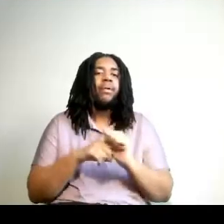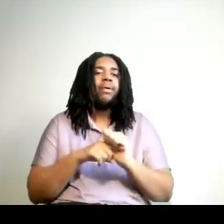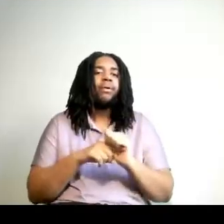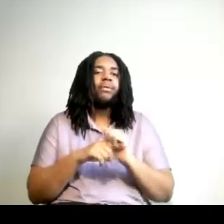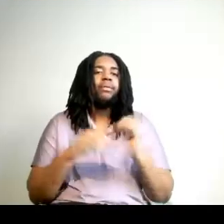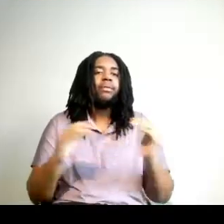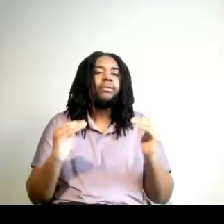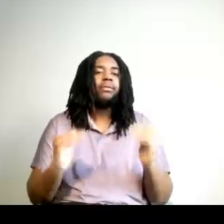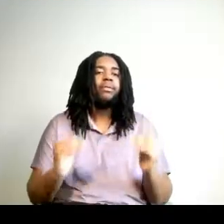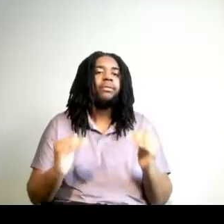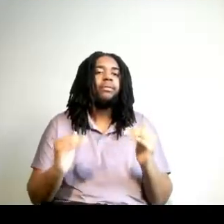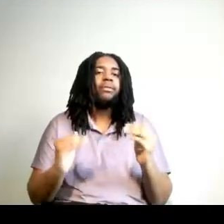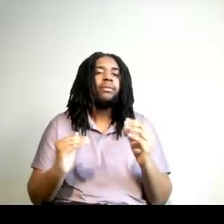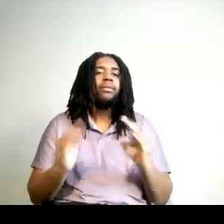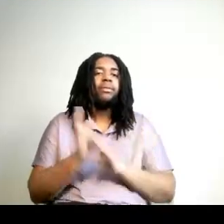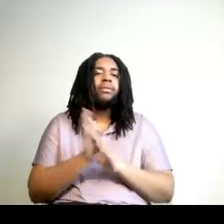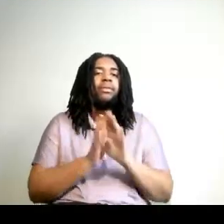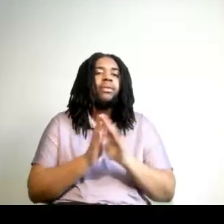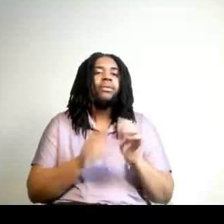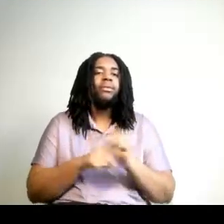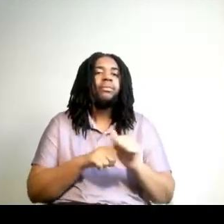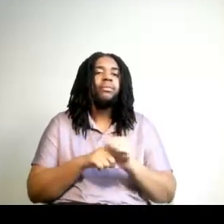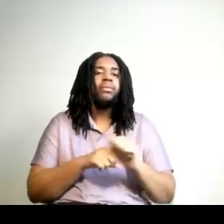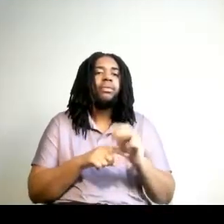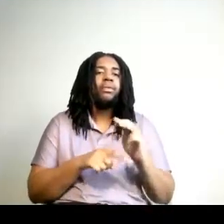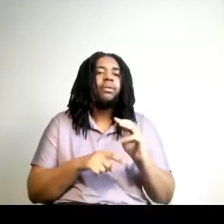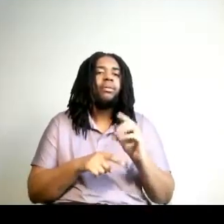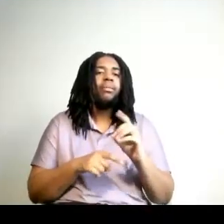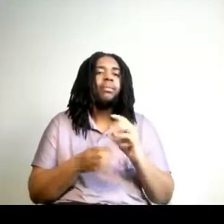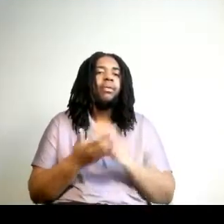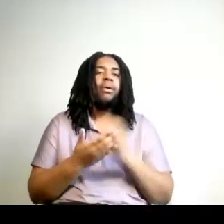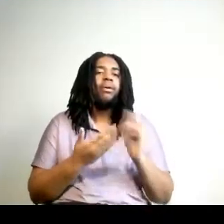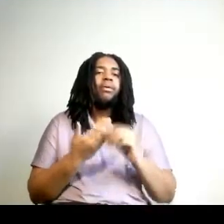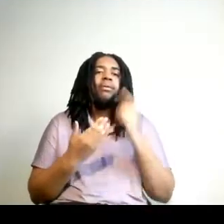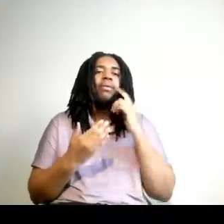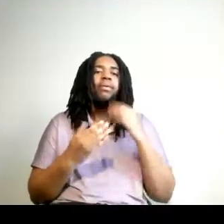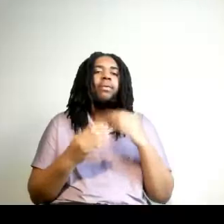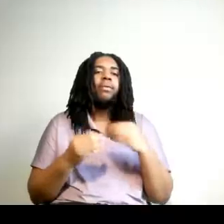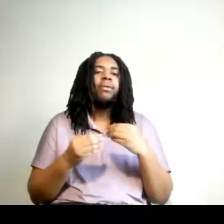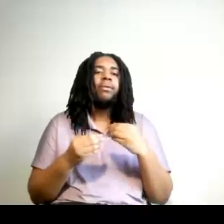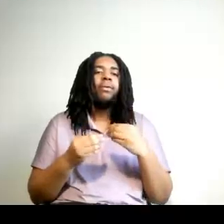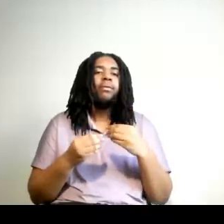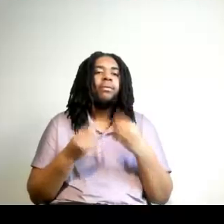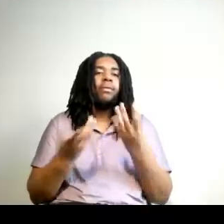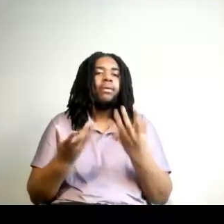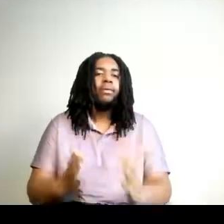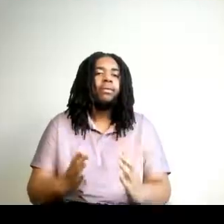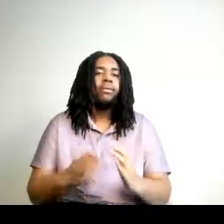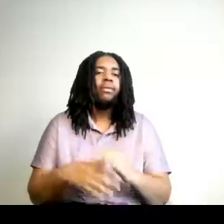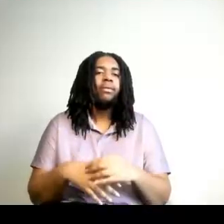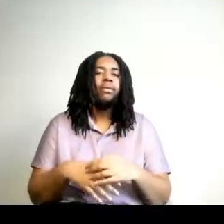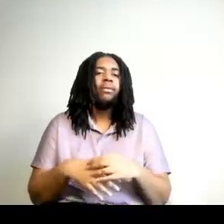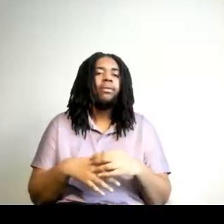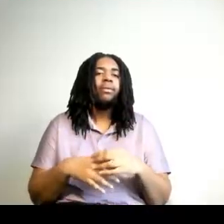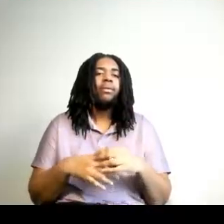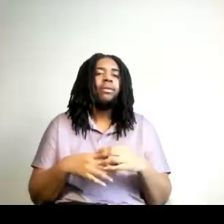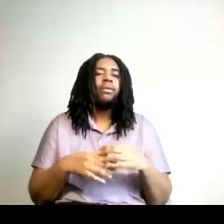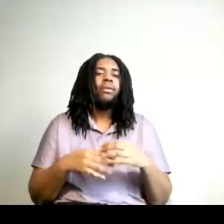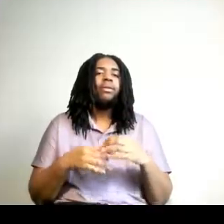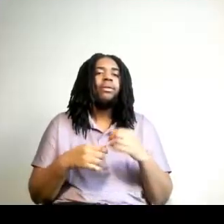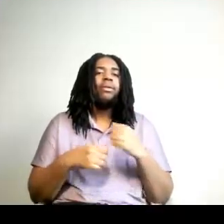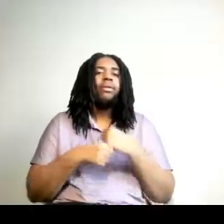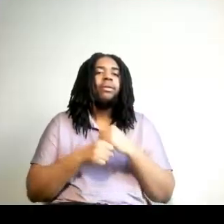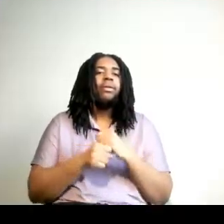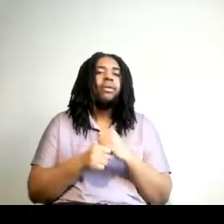for providers of trans and non-binary patients. Co-create and leverage mobile apps and online platforms with